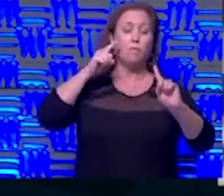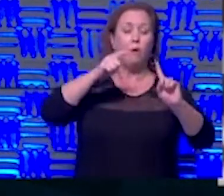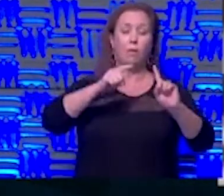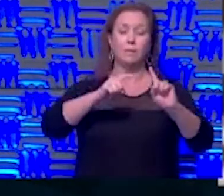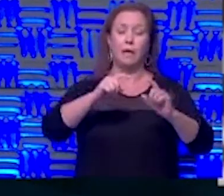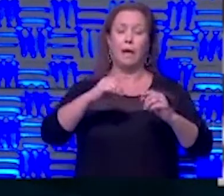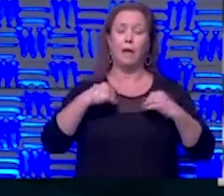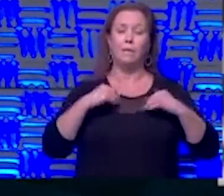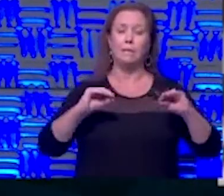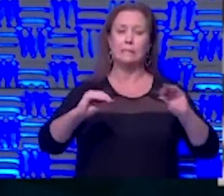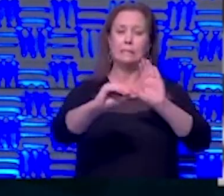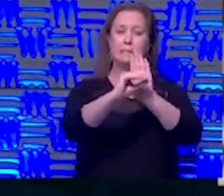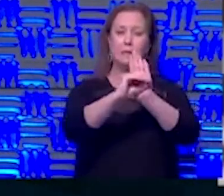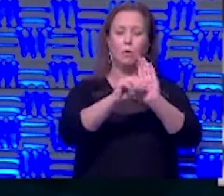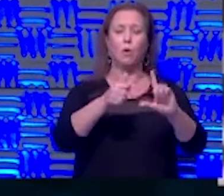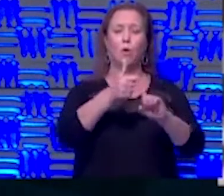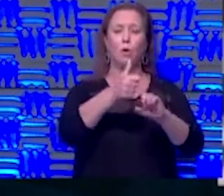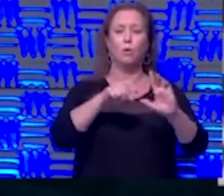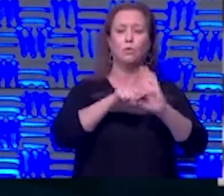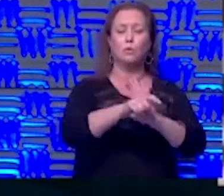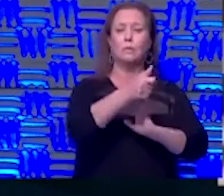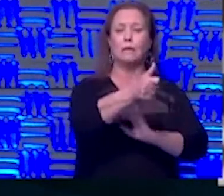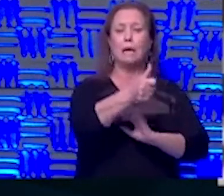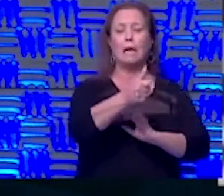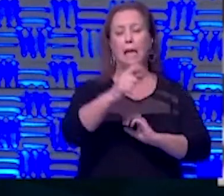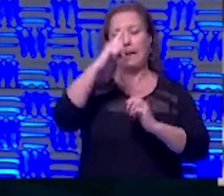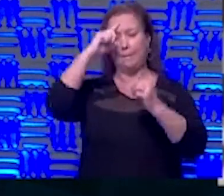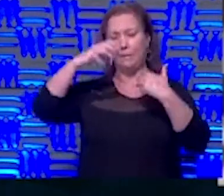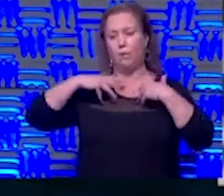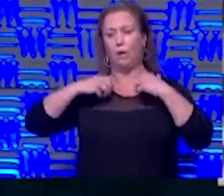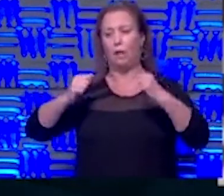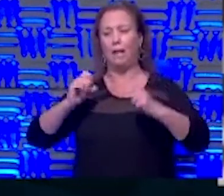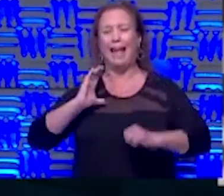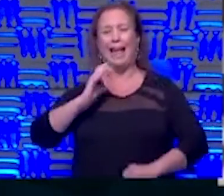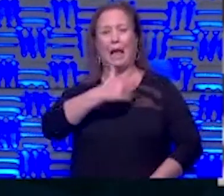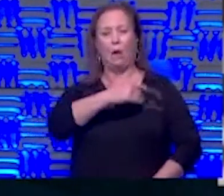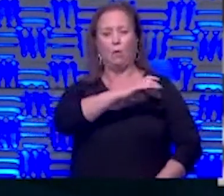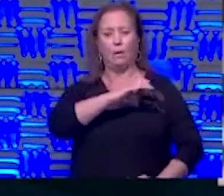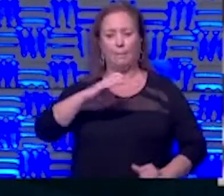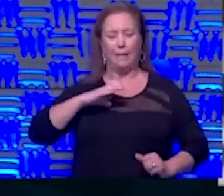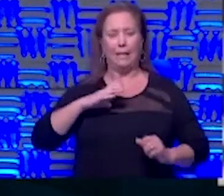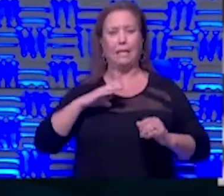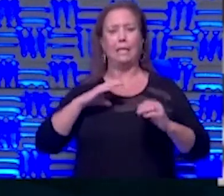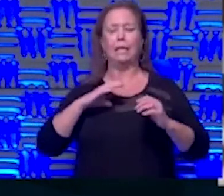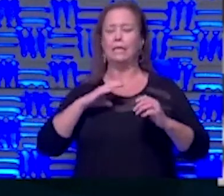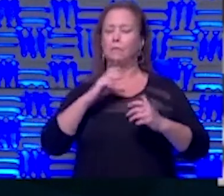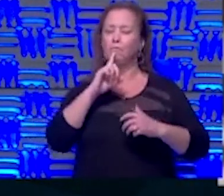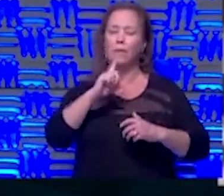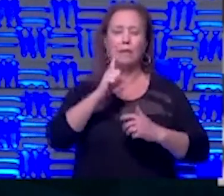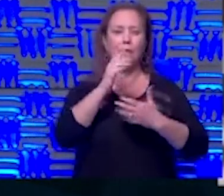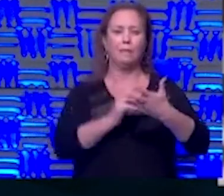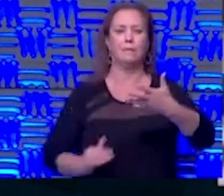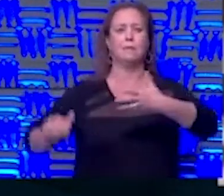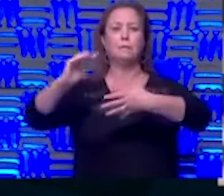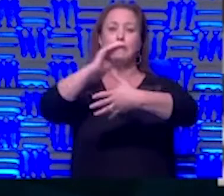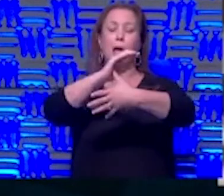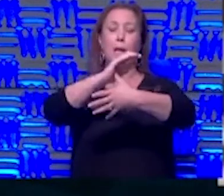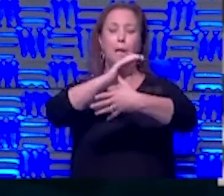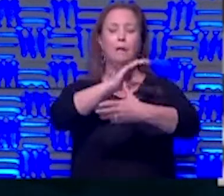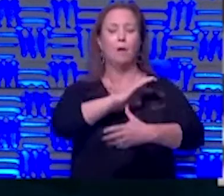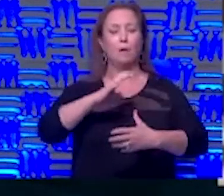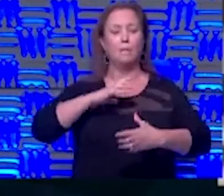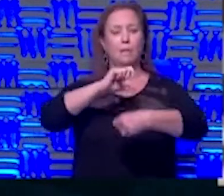mental health and suicide prevention is our committee's there I go again, is at the forefront of our committee's